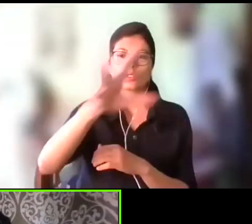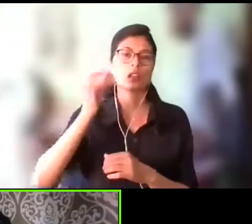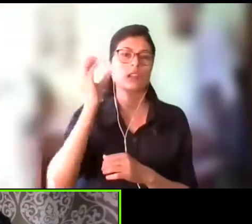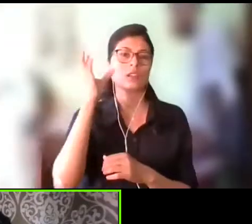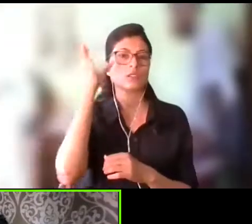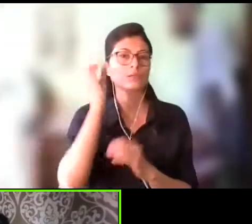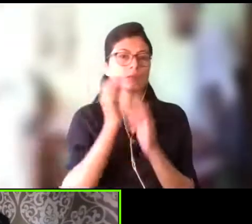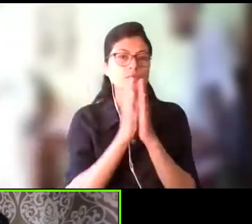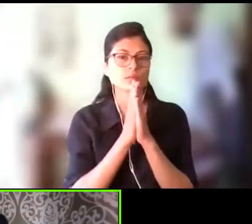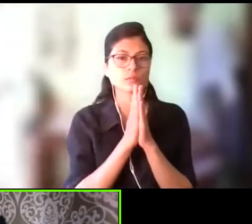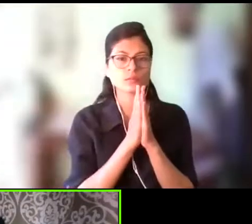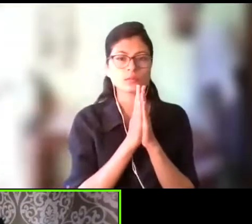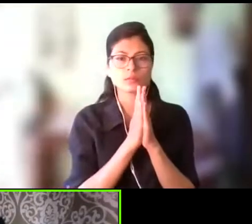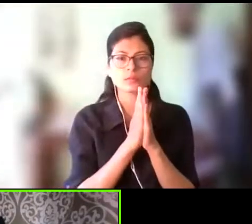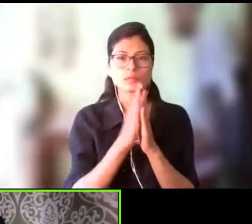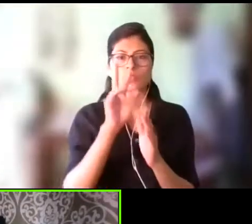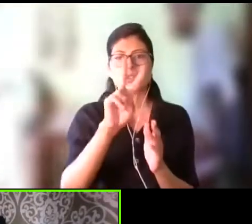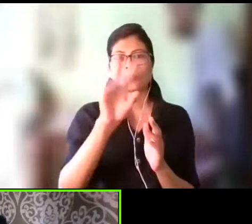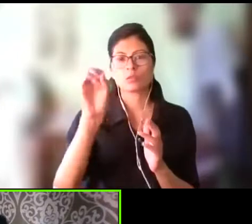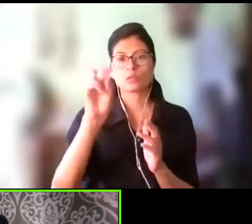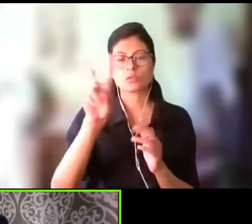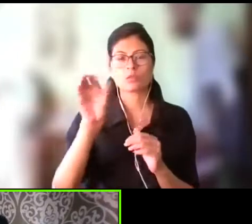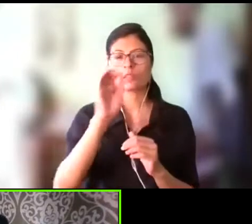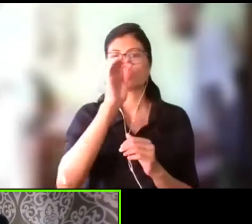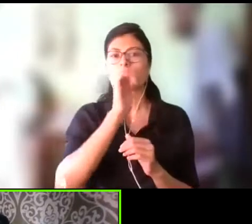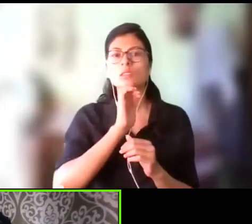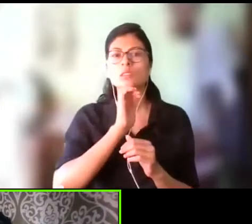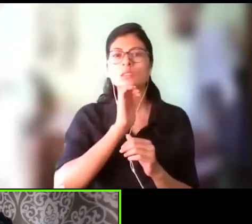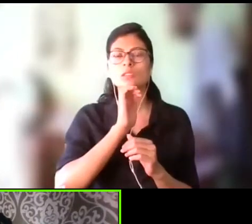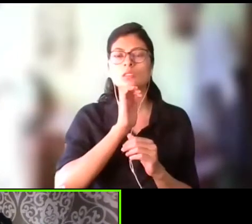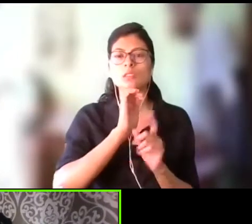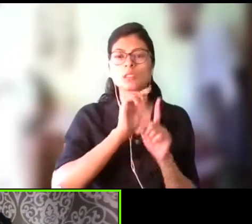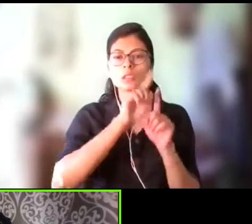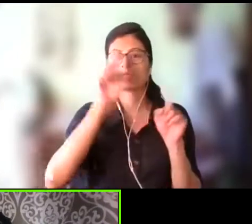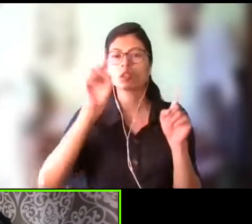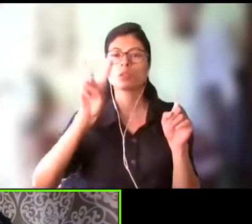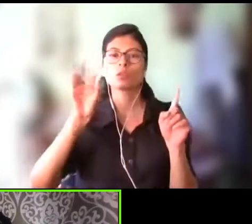From the period of 2020 to